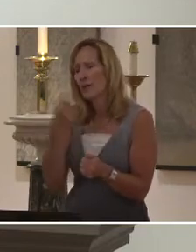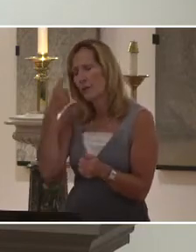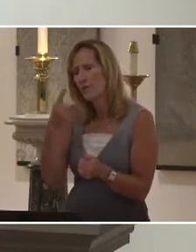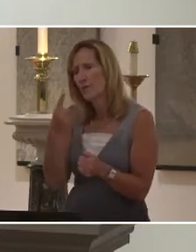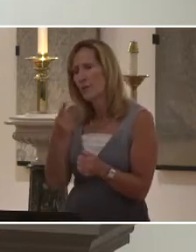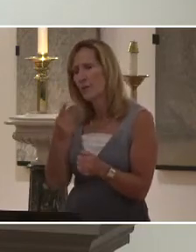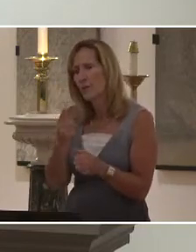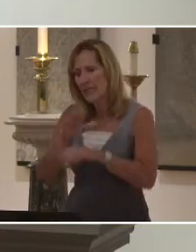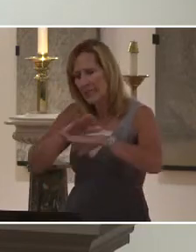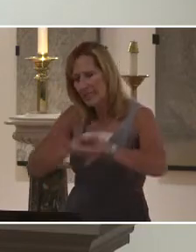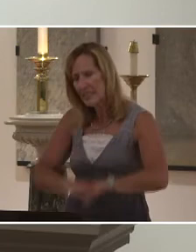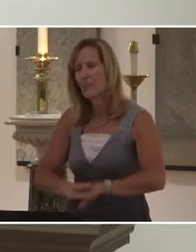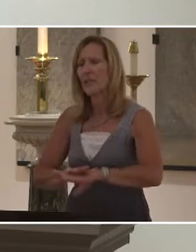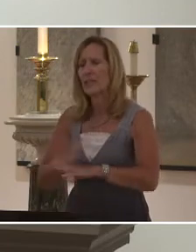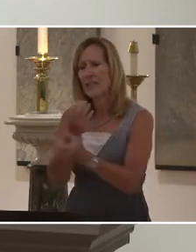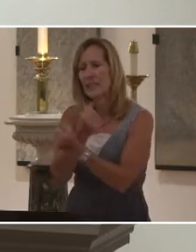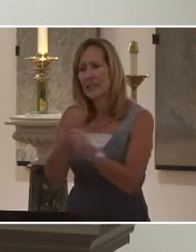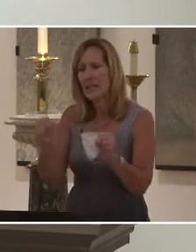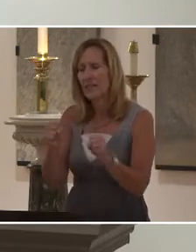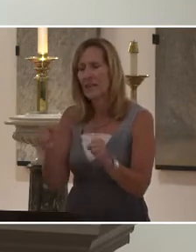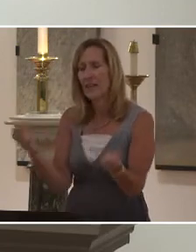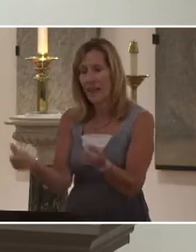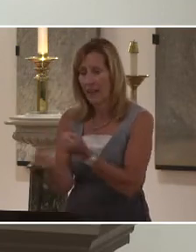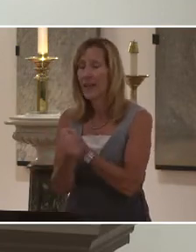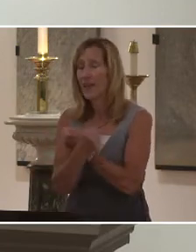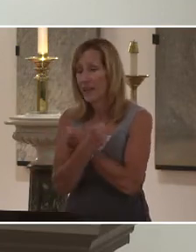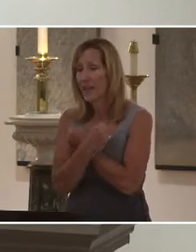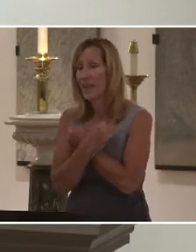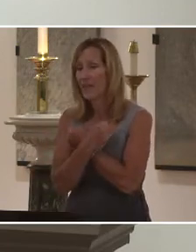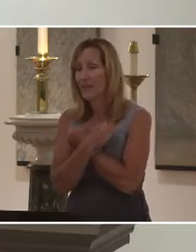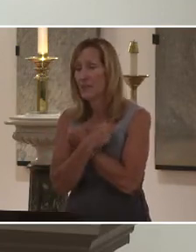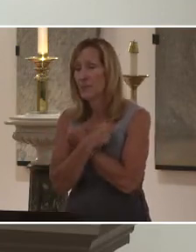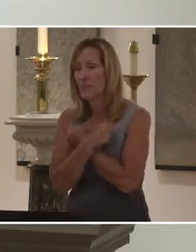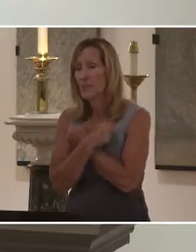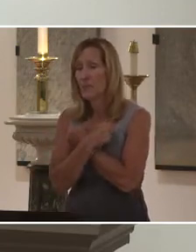stability, safety, and love.